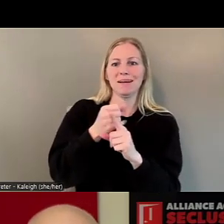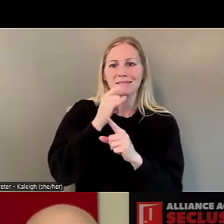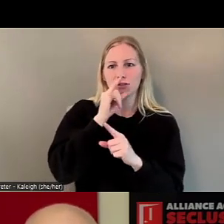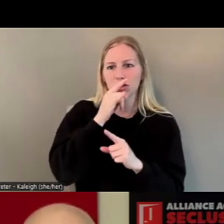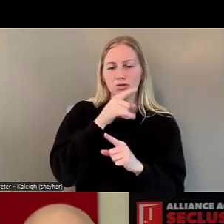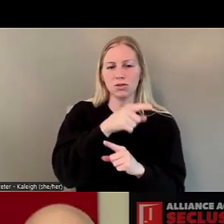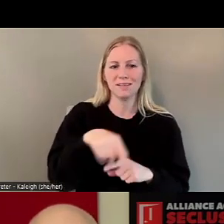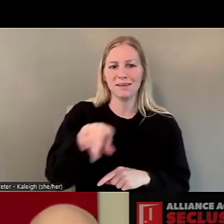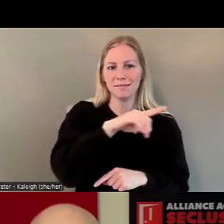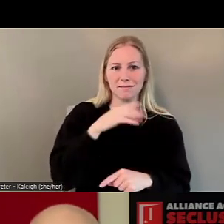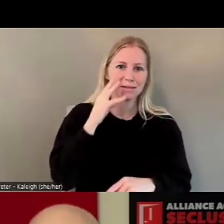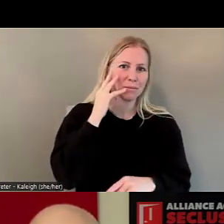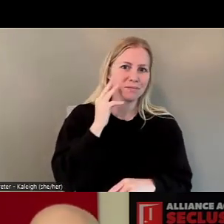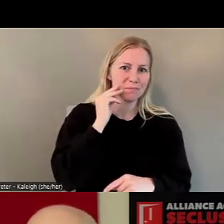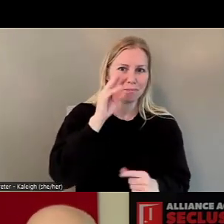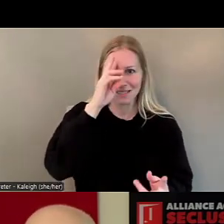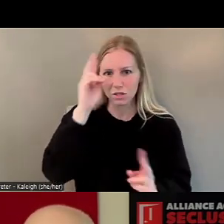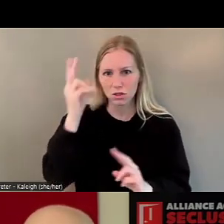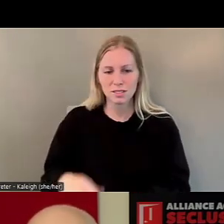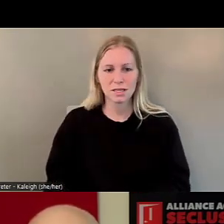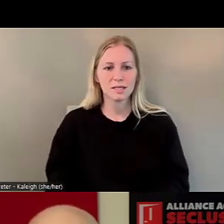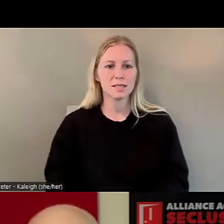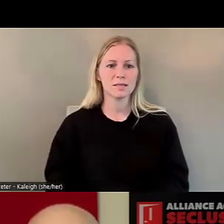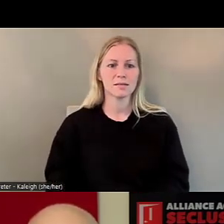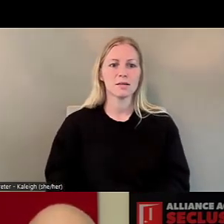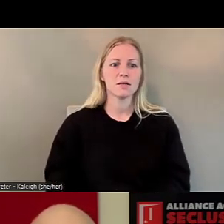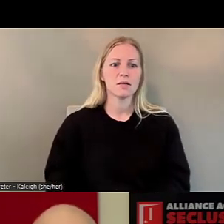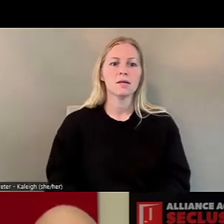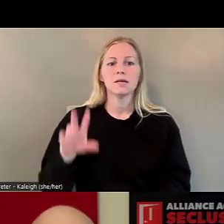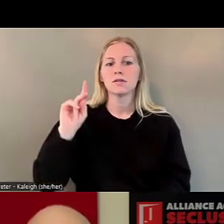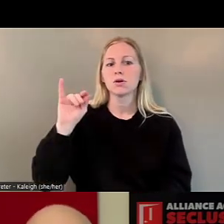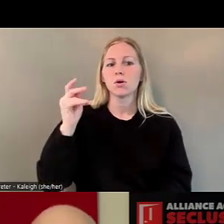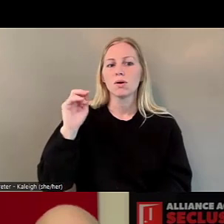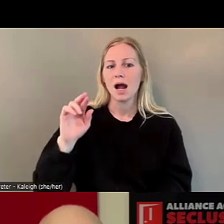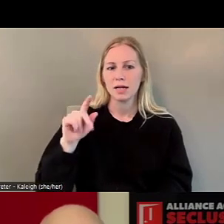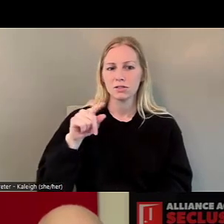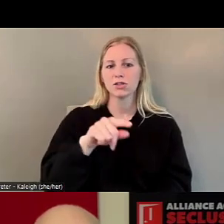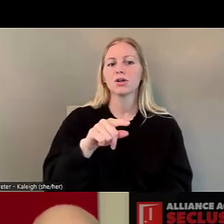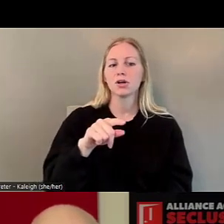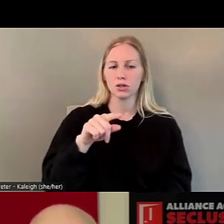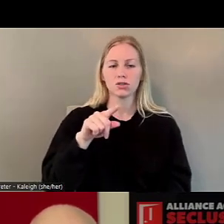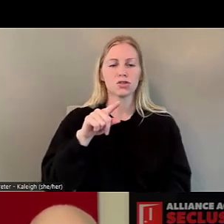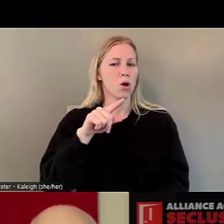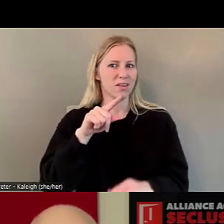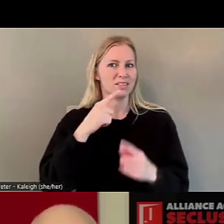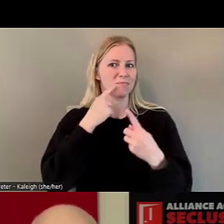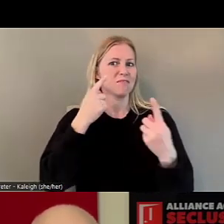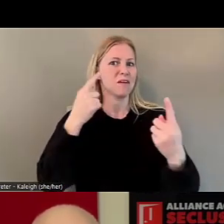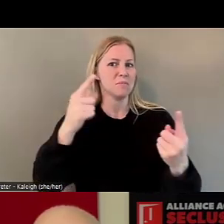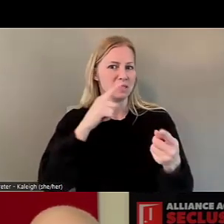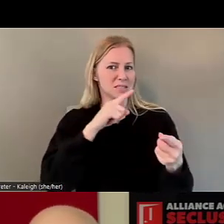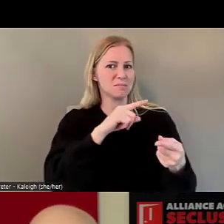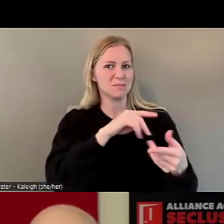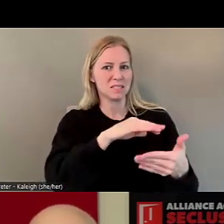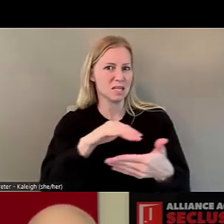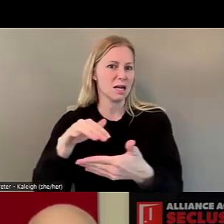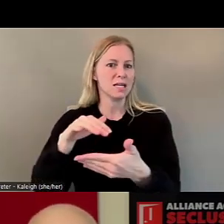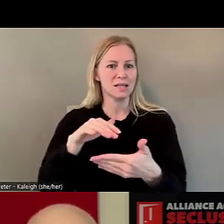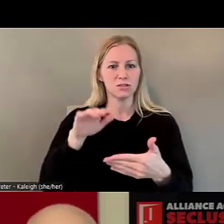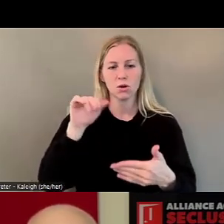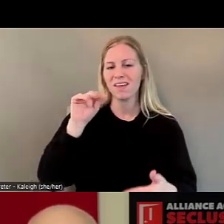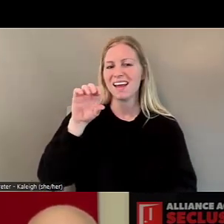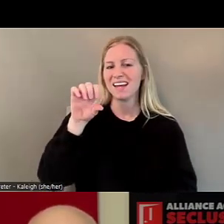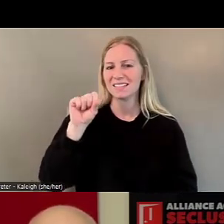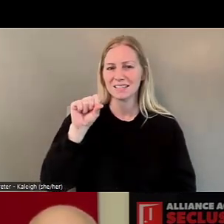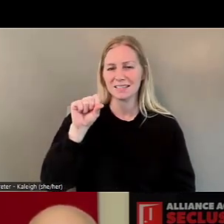about 20 years ago, there was a pretty famous study done by Kaiser called the Adverse Childhood Experiences Study, the ACEs study, it's often